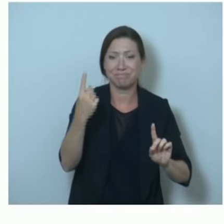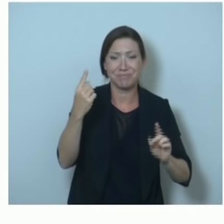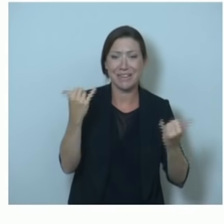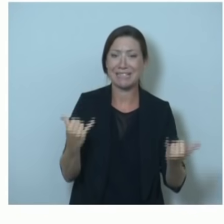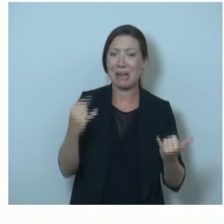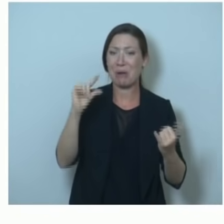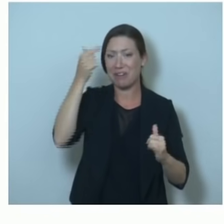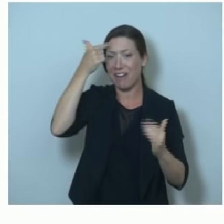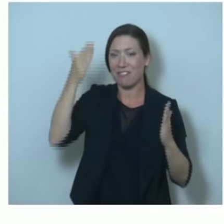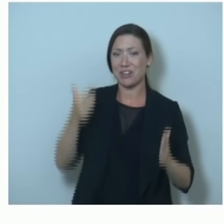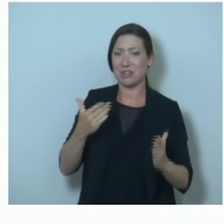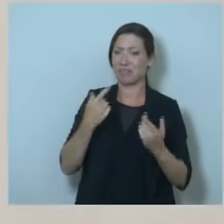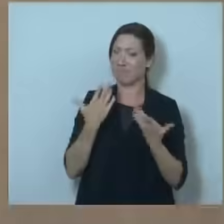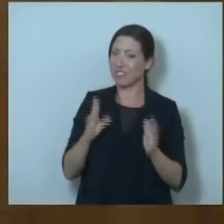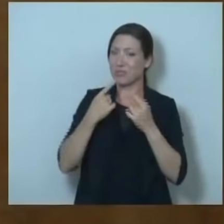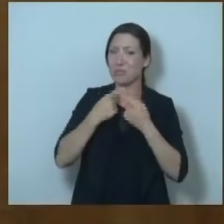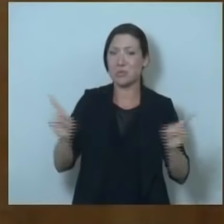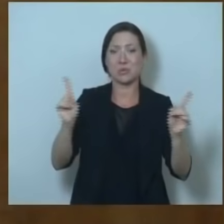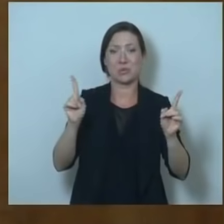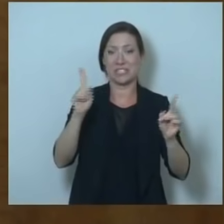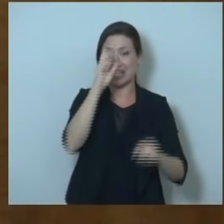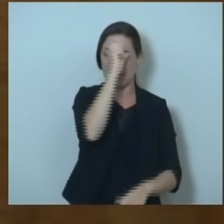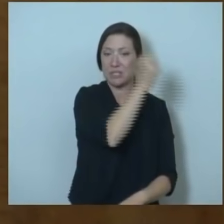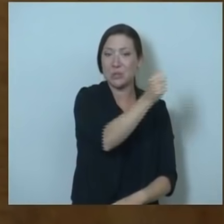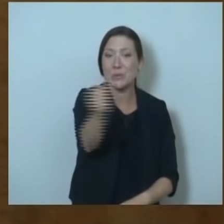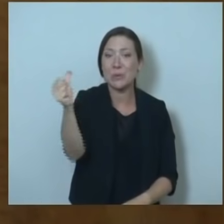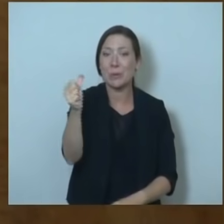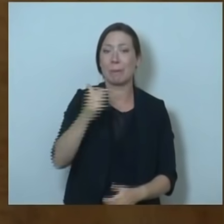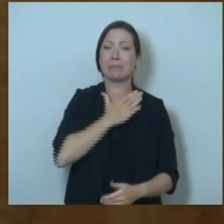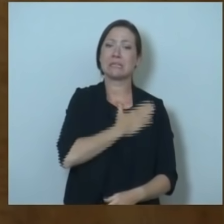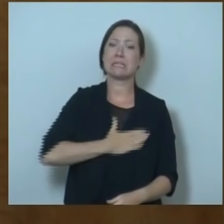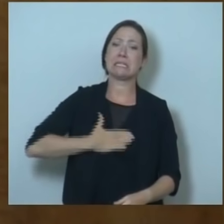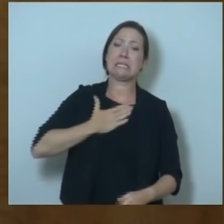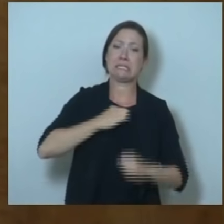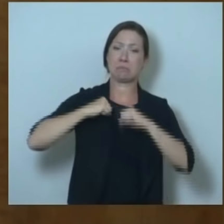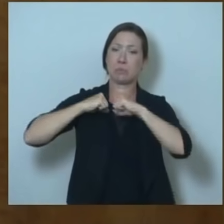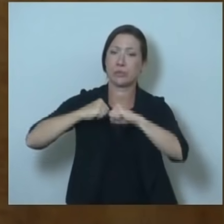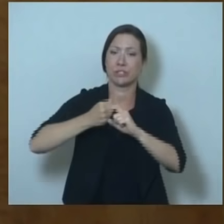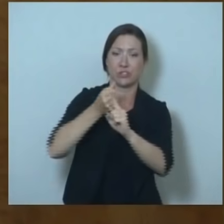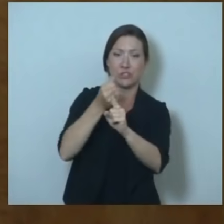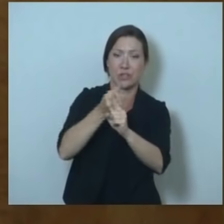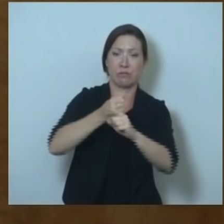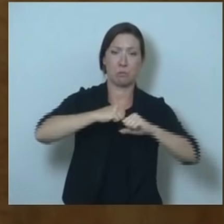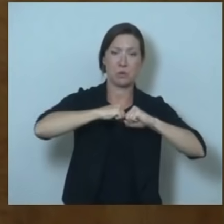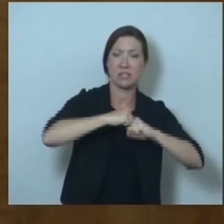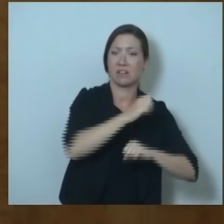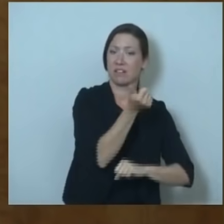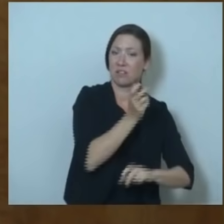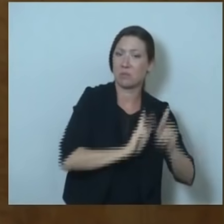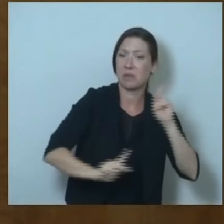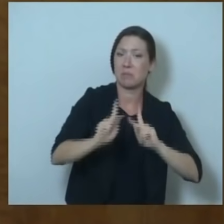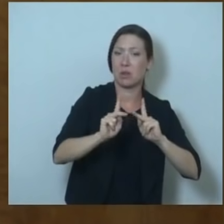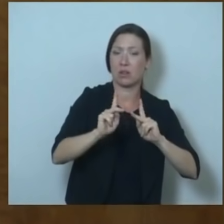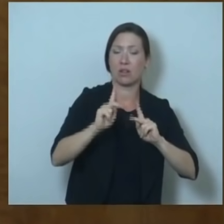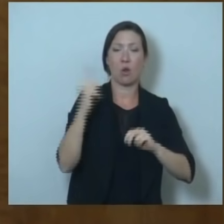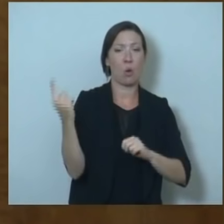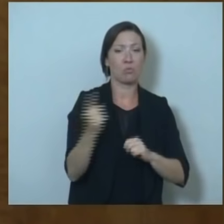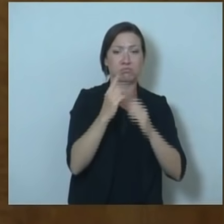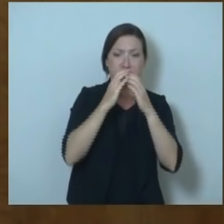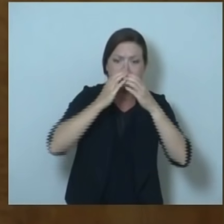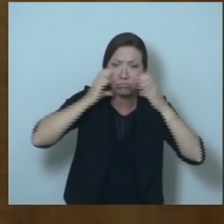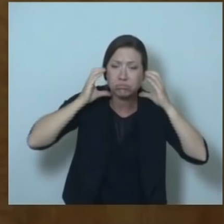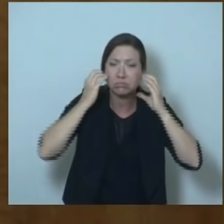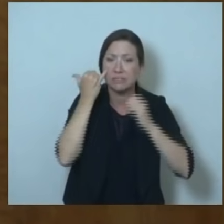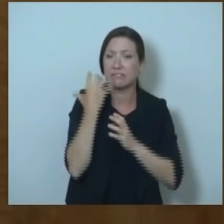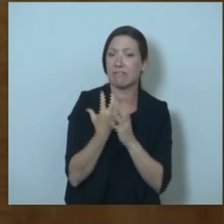to us. Please, please protect yourself, protect others, wear a mask when out or a face covering, stay 6